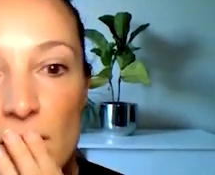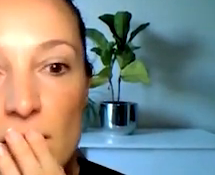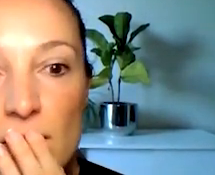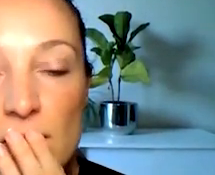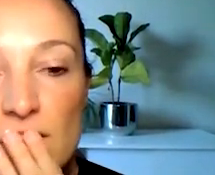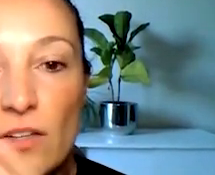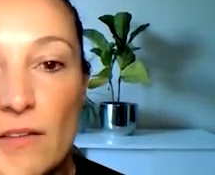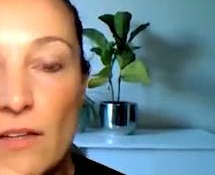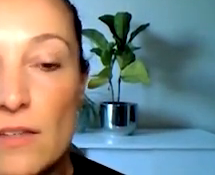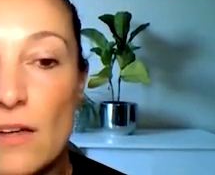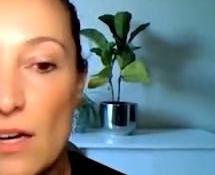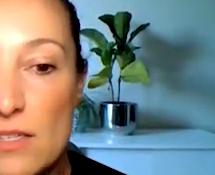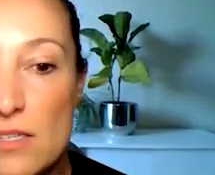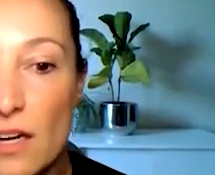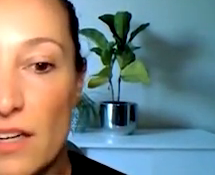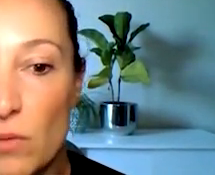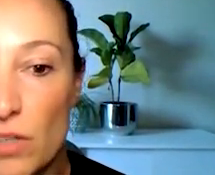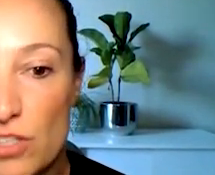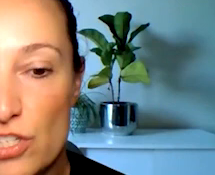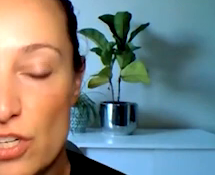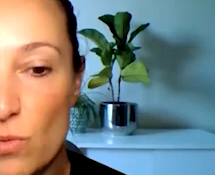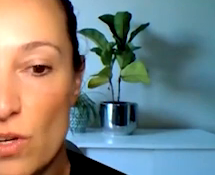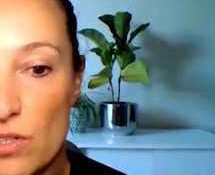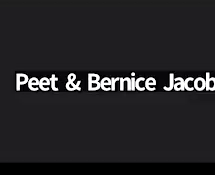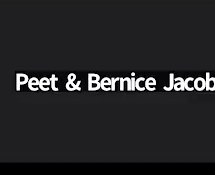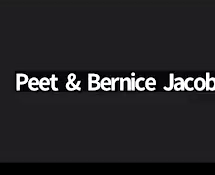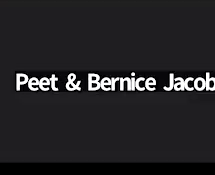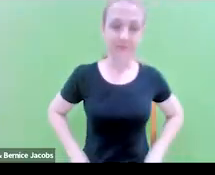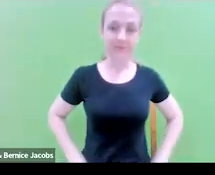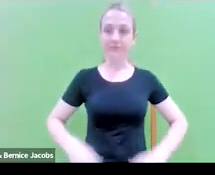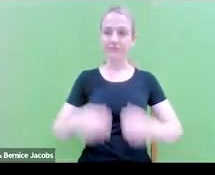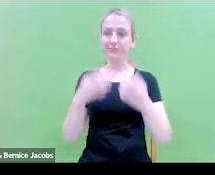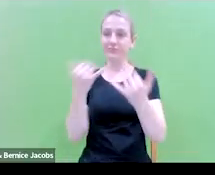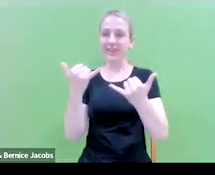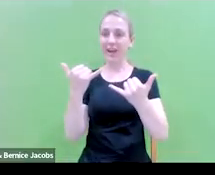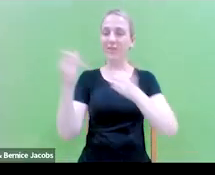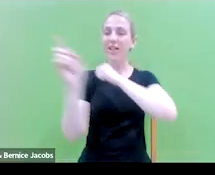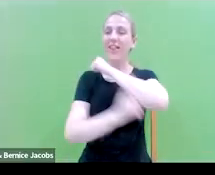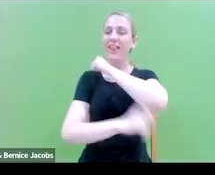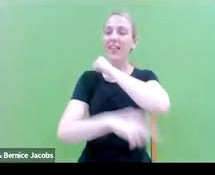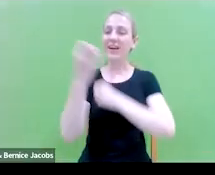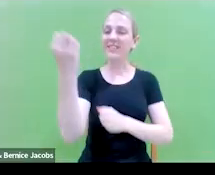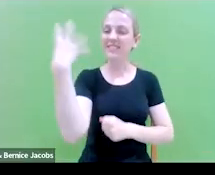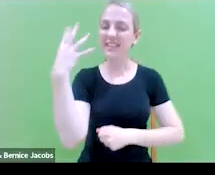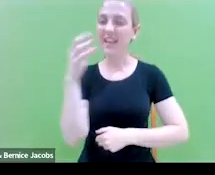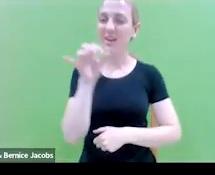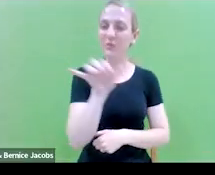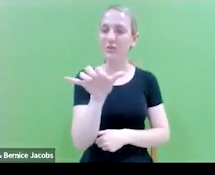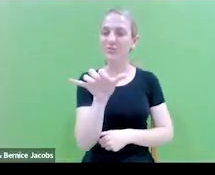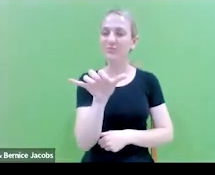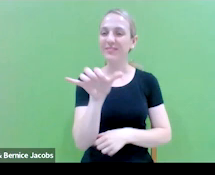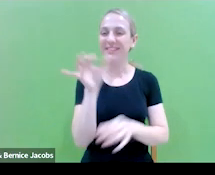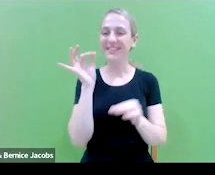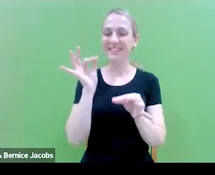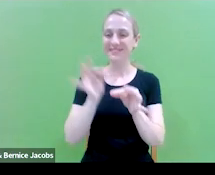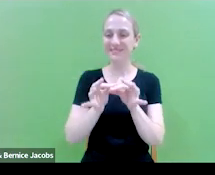So I think the last slide I wanted to show was I think especially for, thanks,